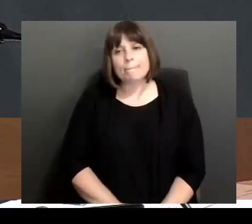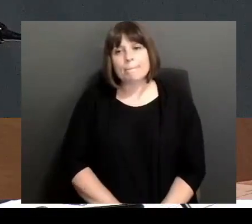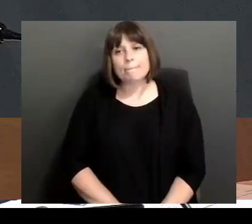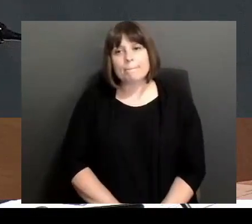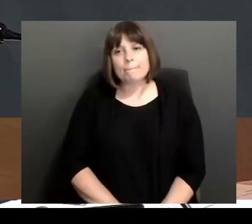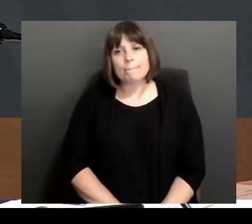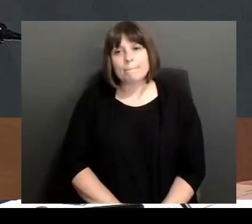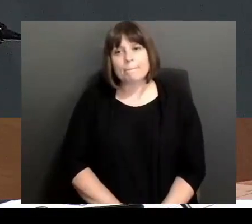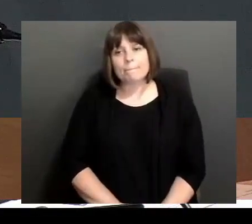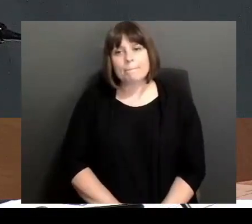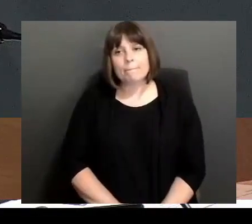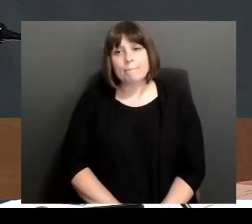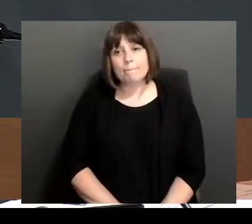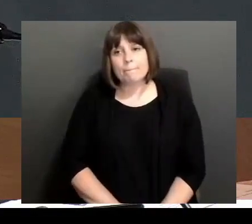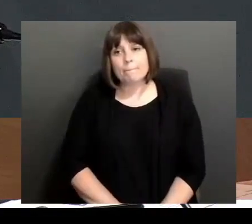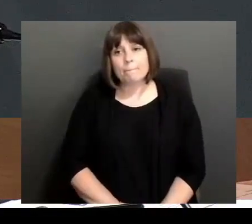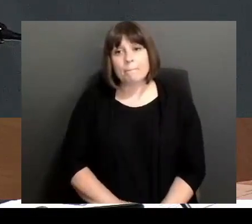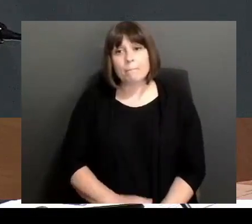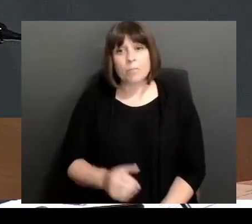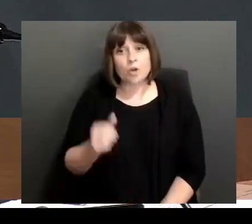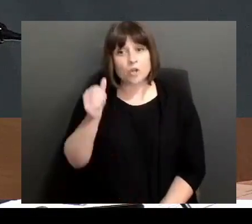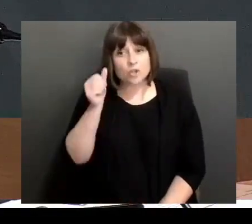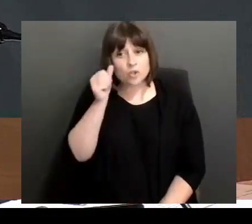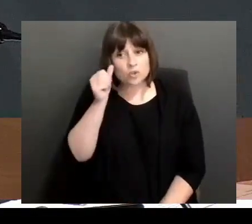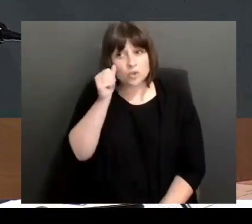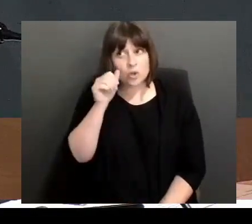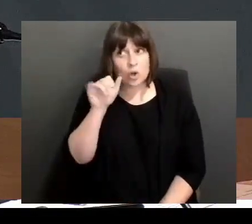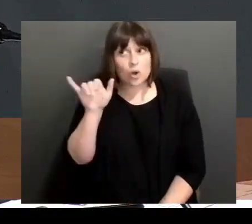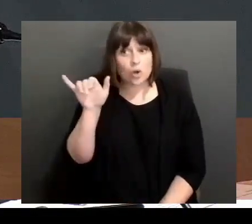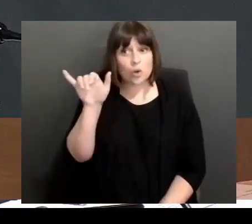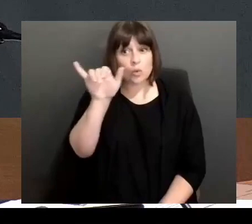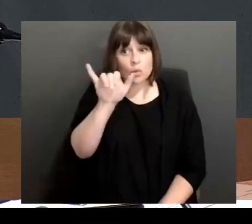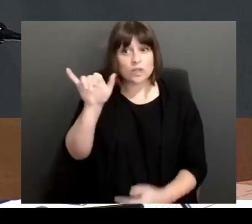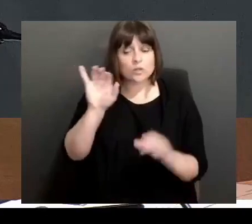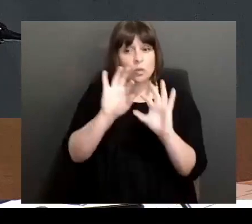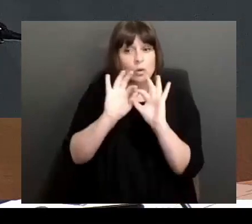amounts were expended on them and what organisations